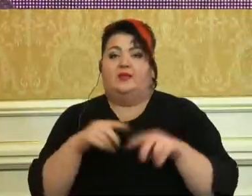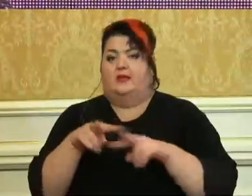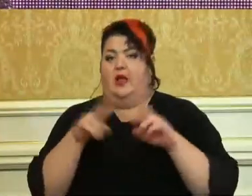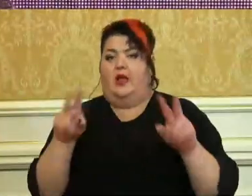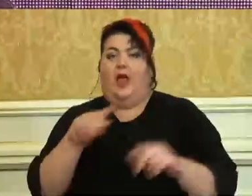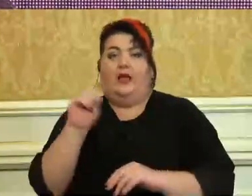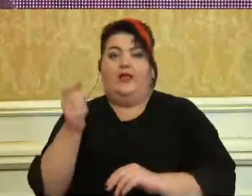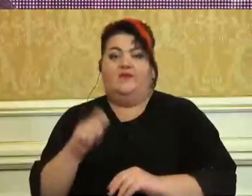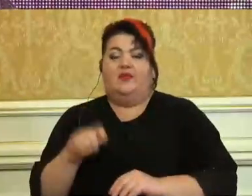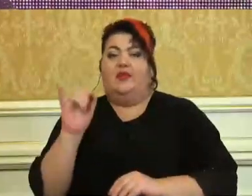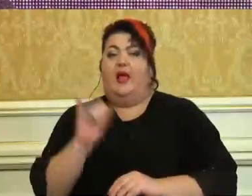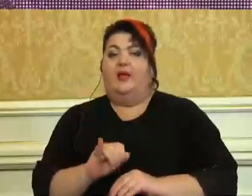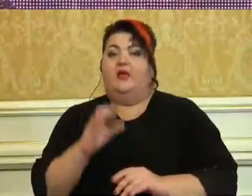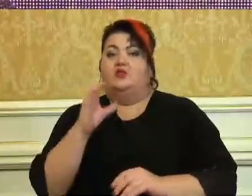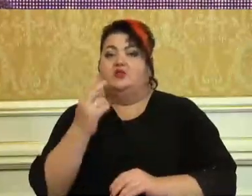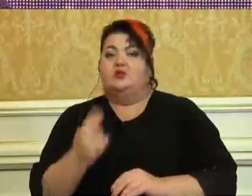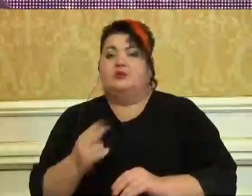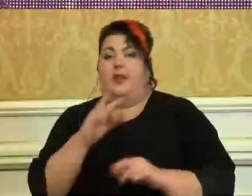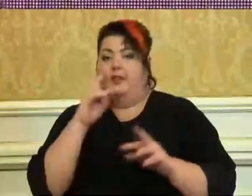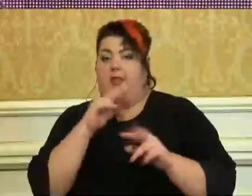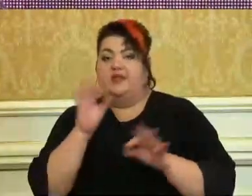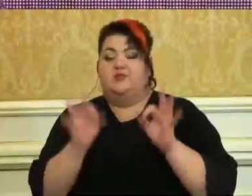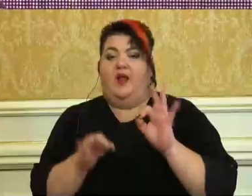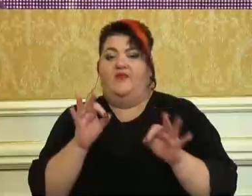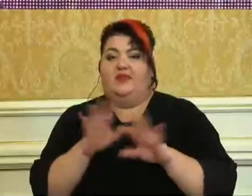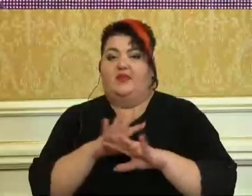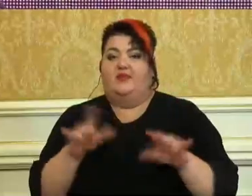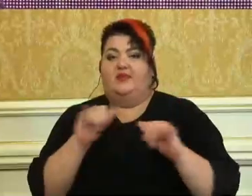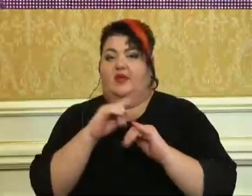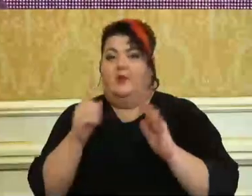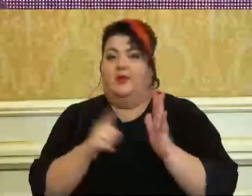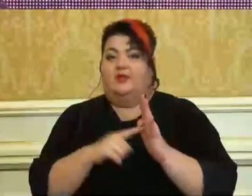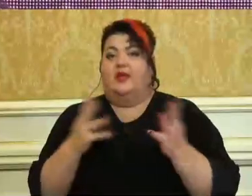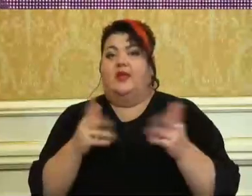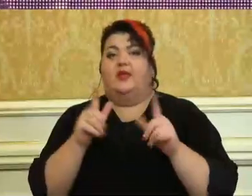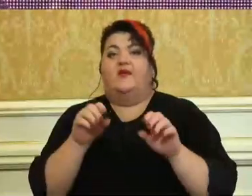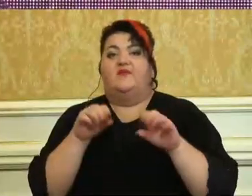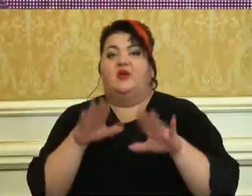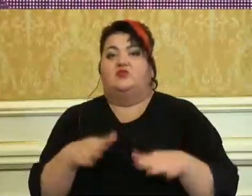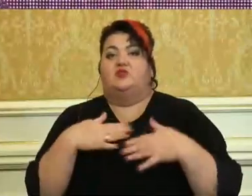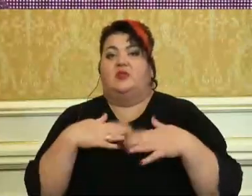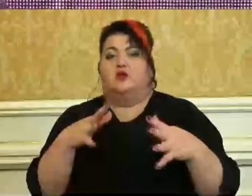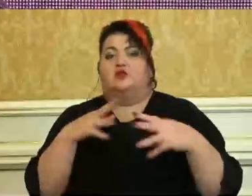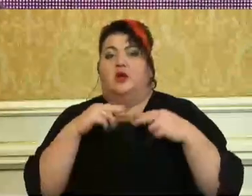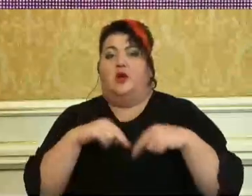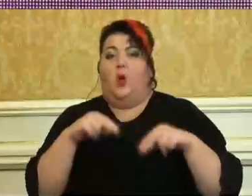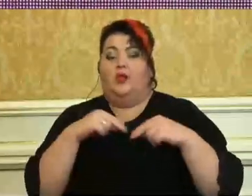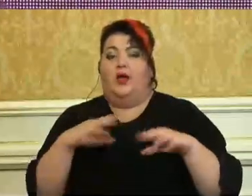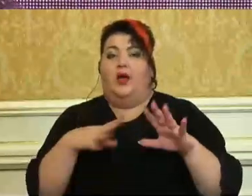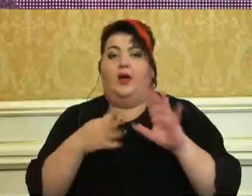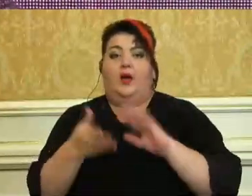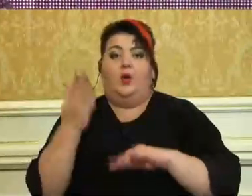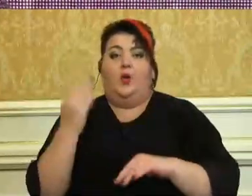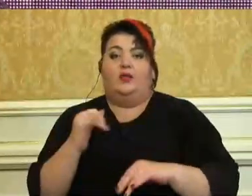then it goes even to the war, and it's a kind of a social injustice situation.